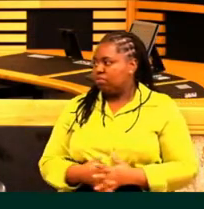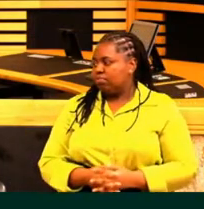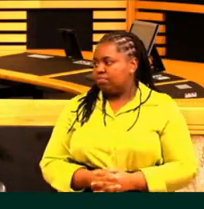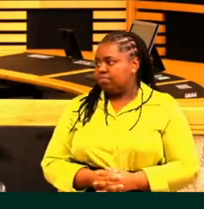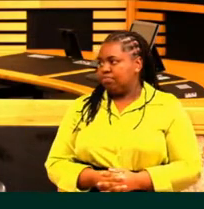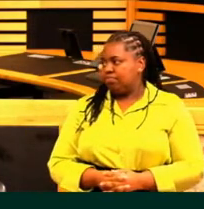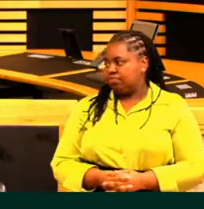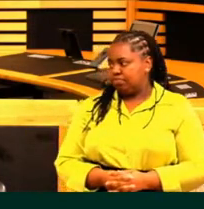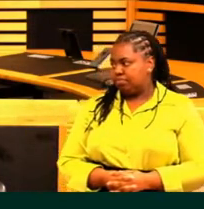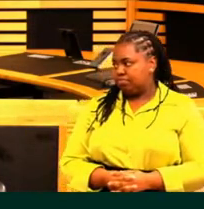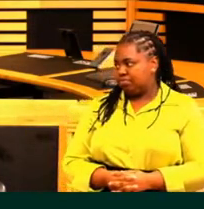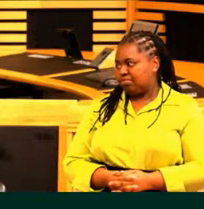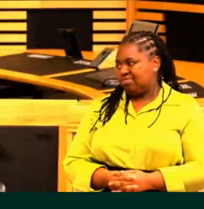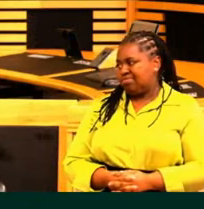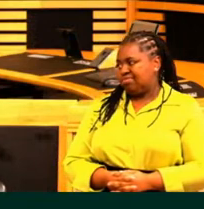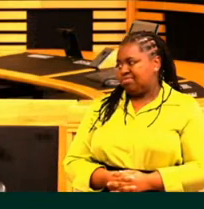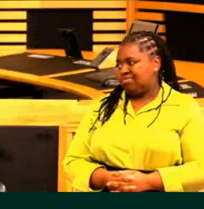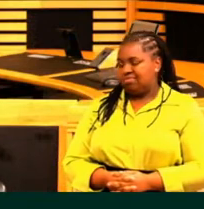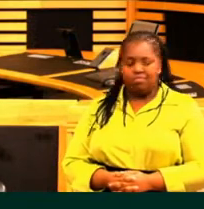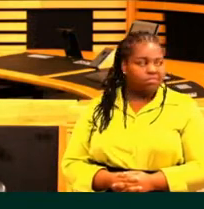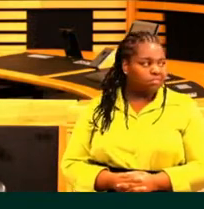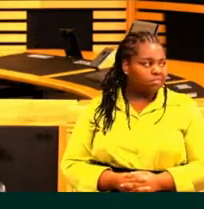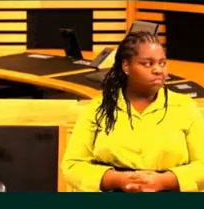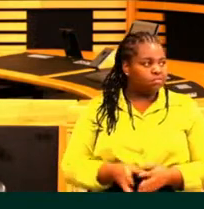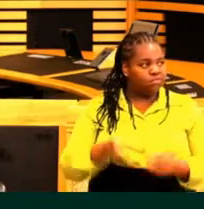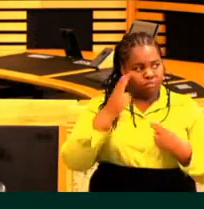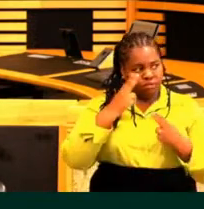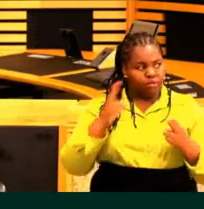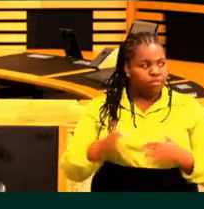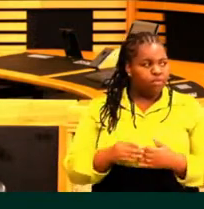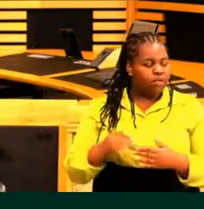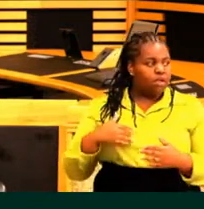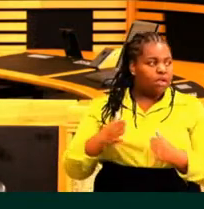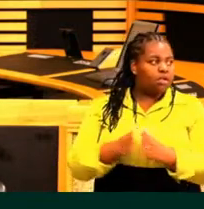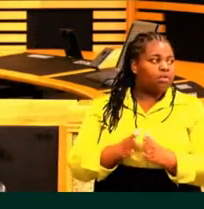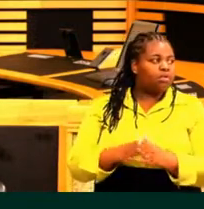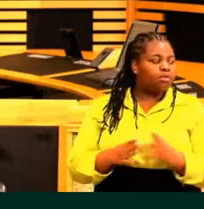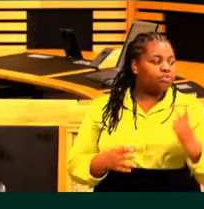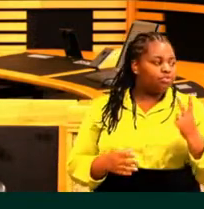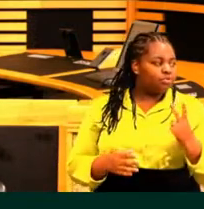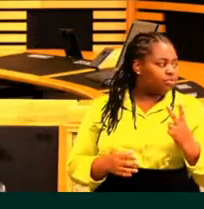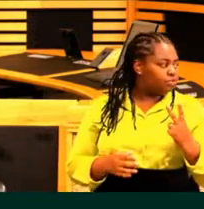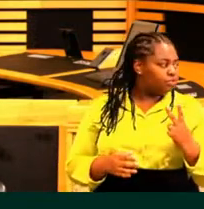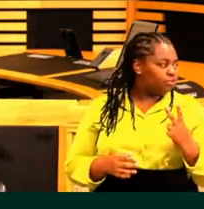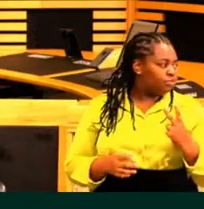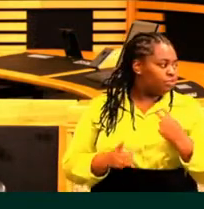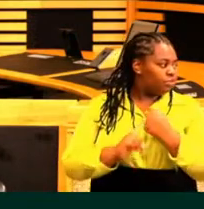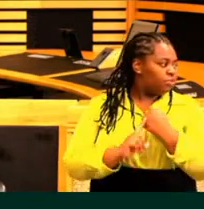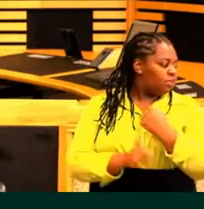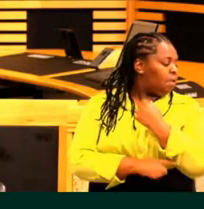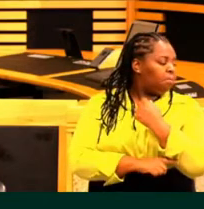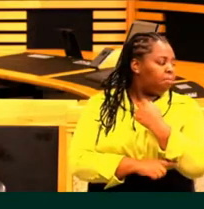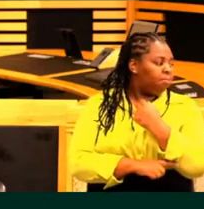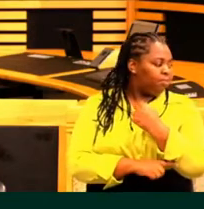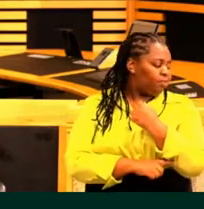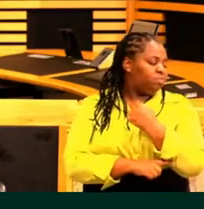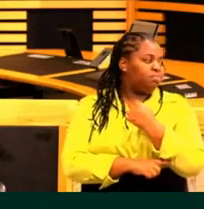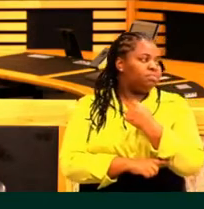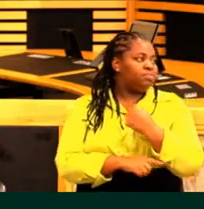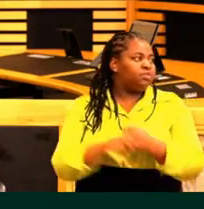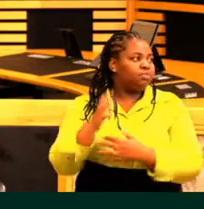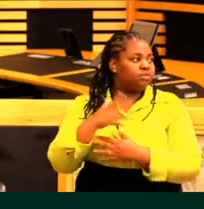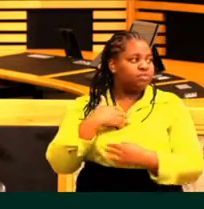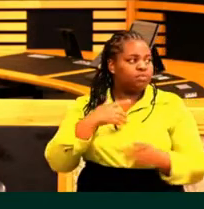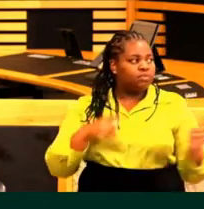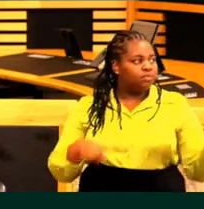thank you and I'll remember as I request the two the two last speakers to come